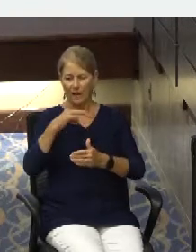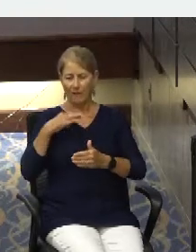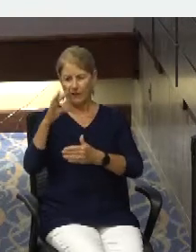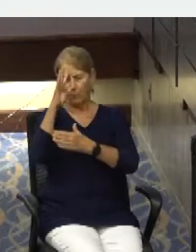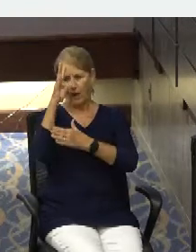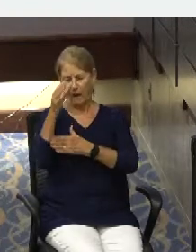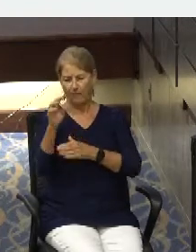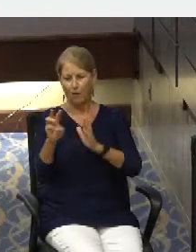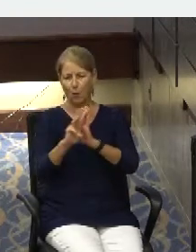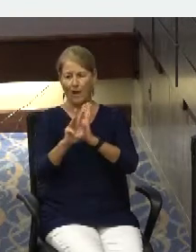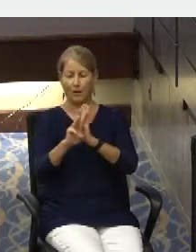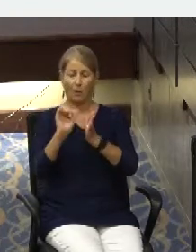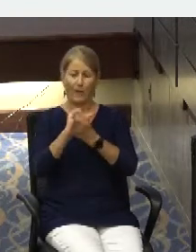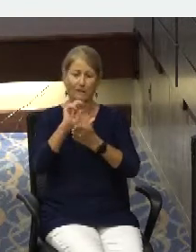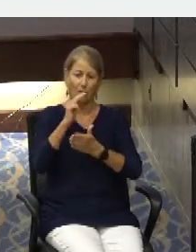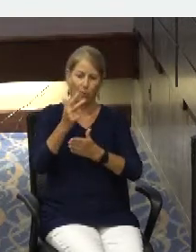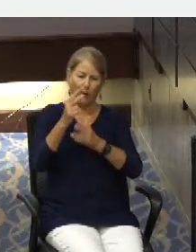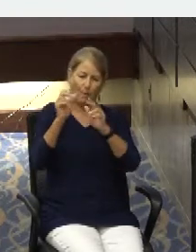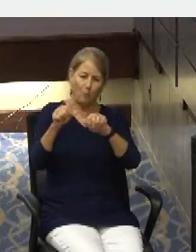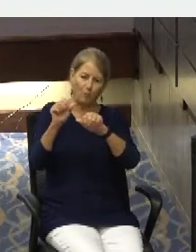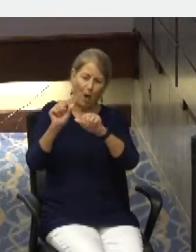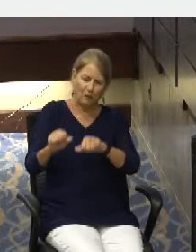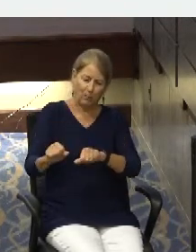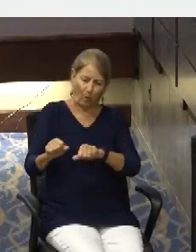3 potential treatments.